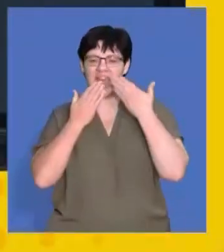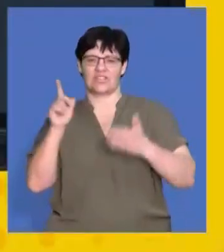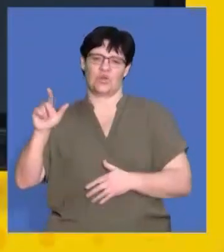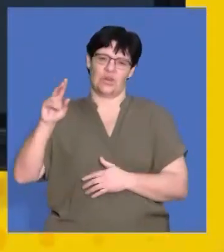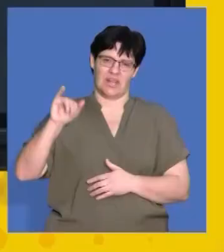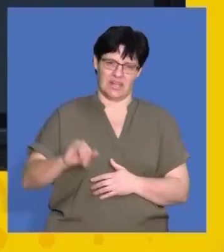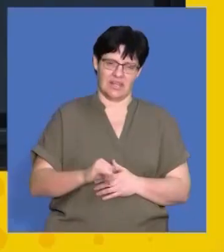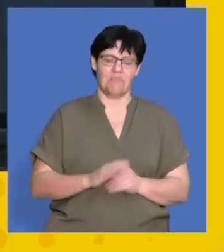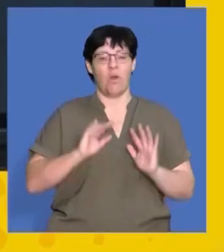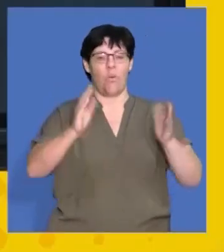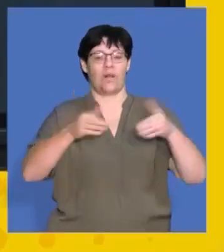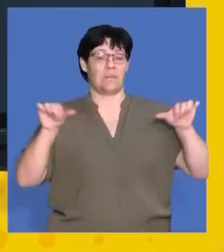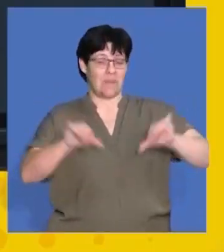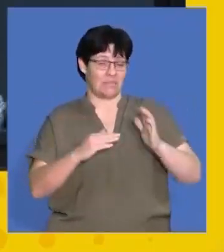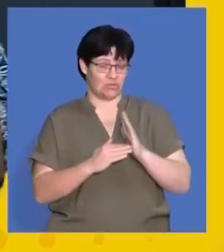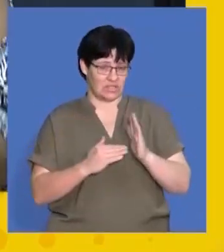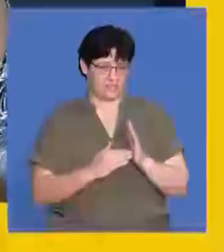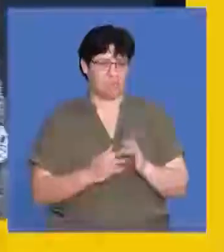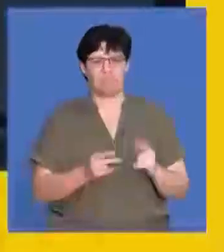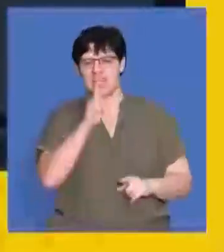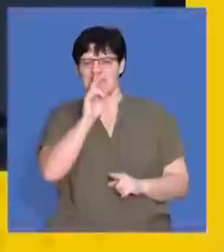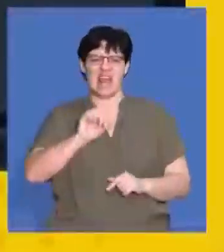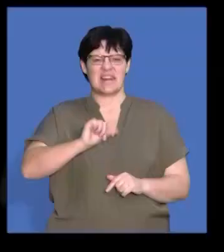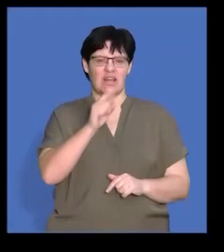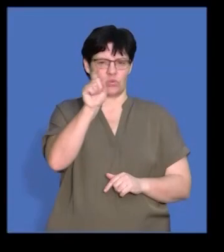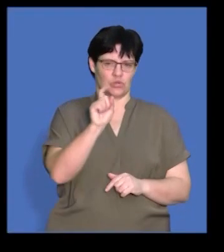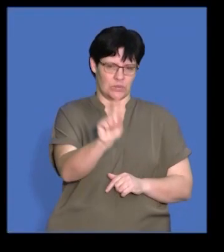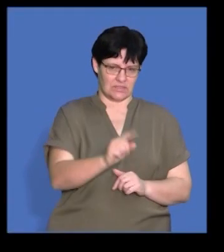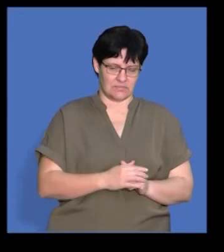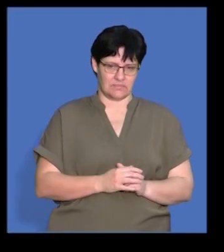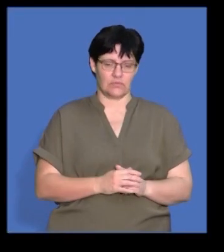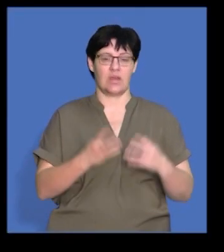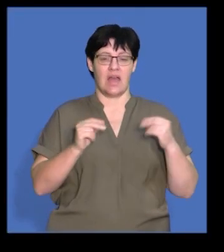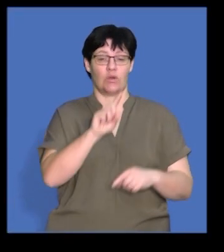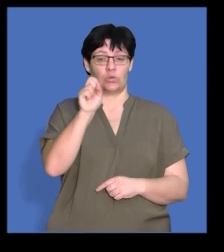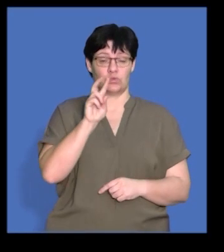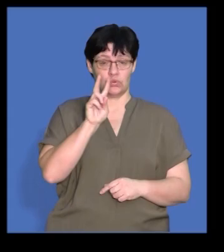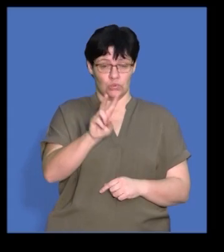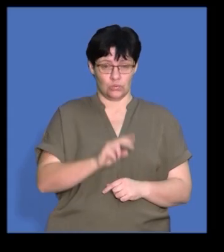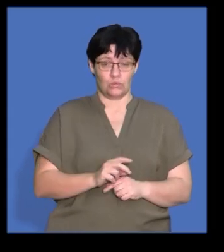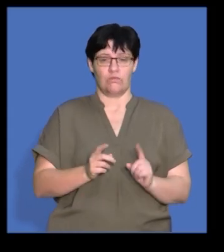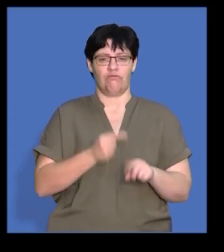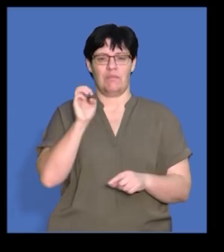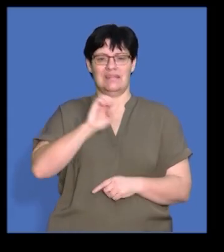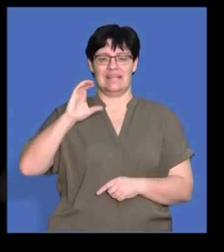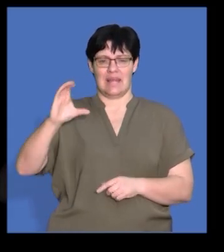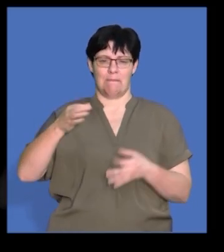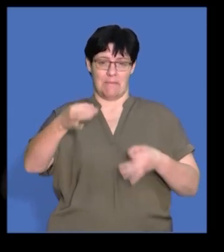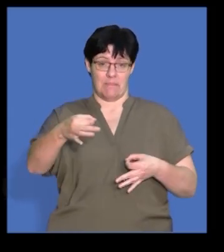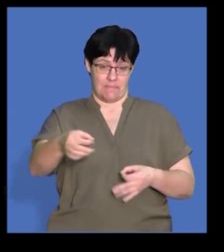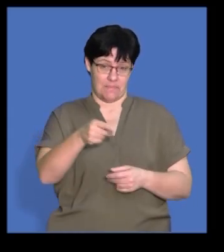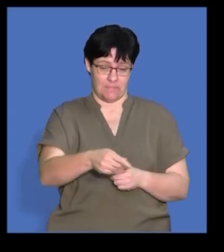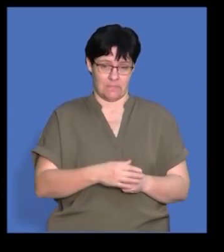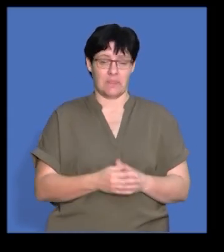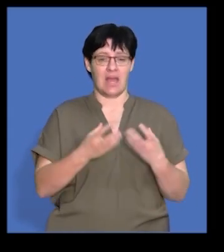Looney. Welcome back, Matrix. And let's see what our next question is. So we got question 2 from an Eastern Cape paper.